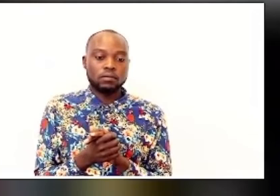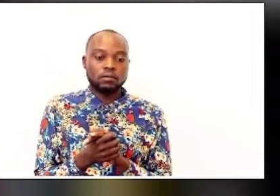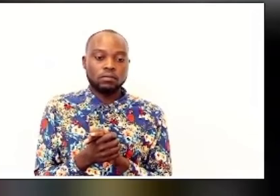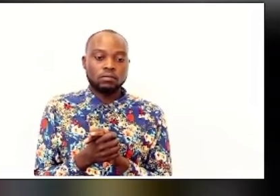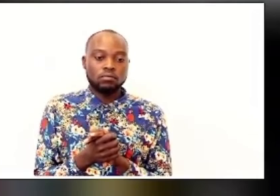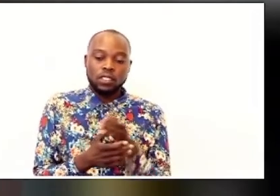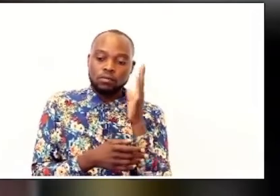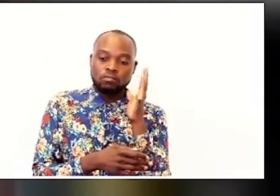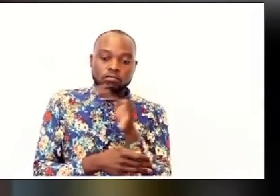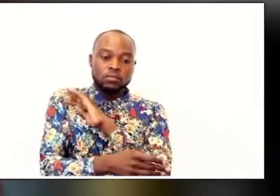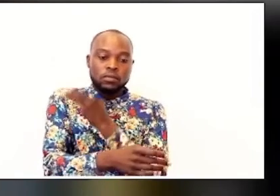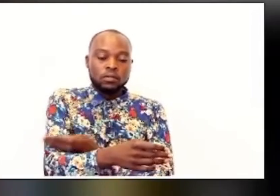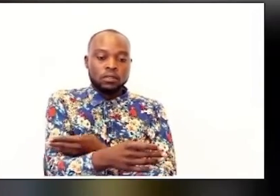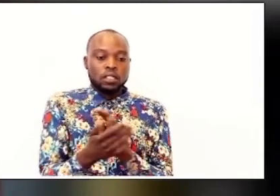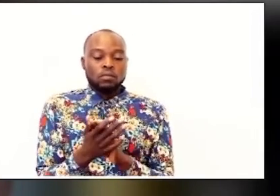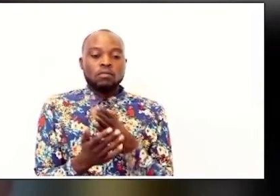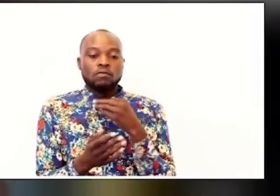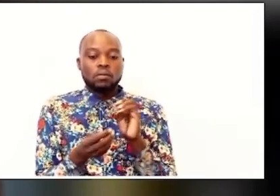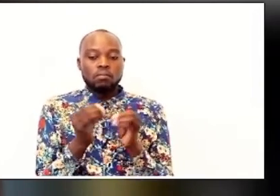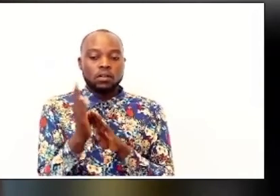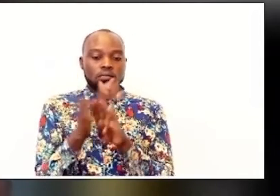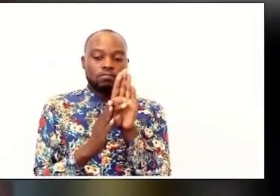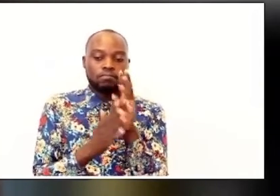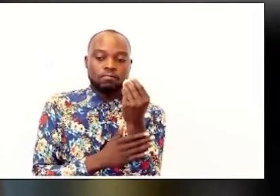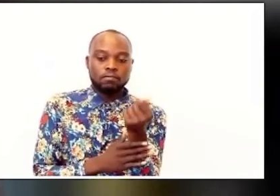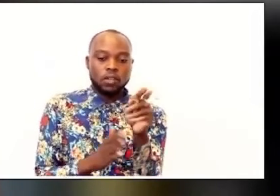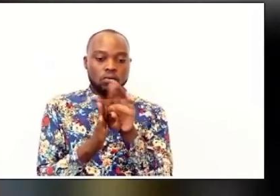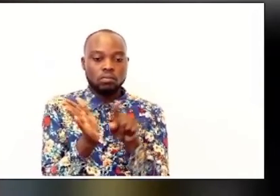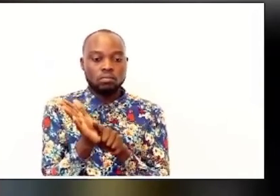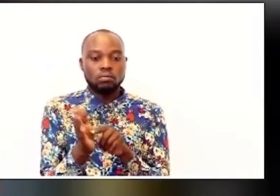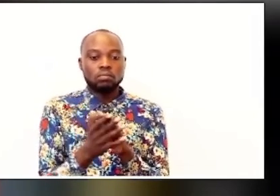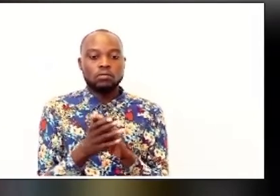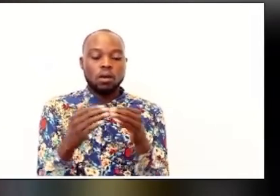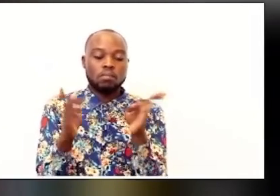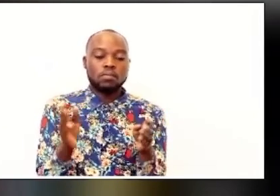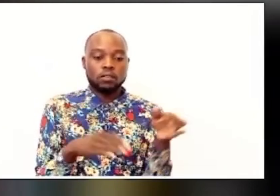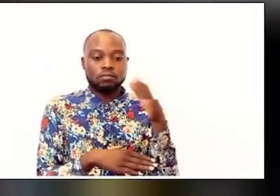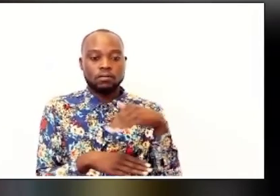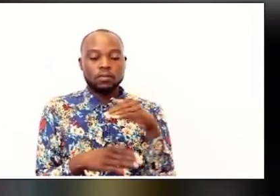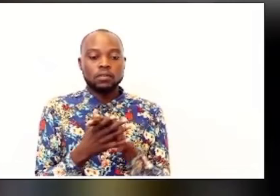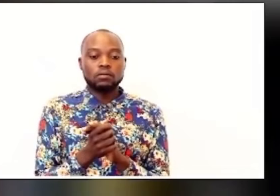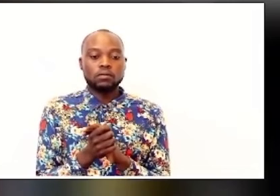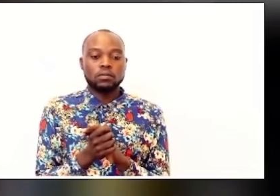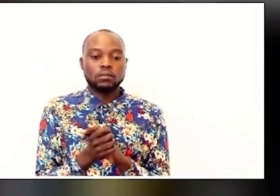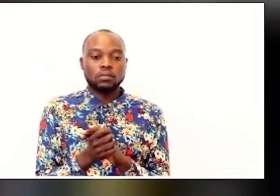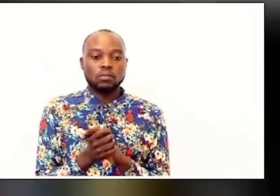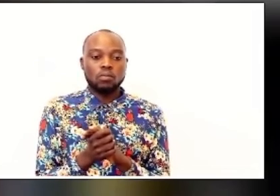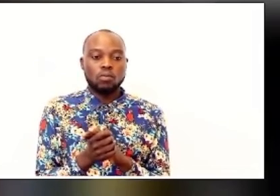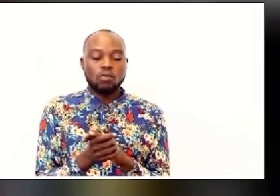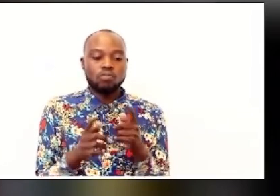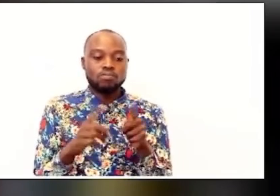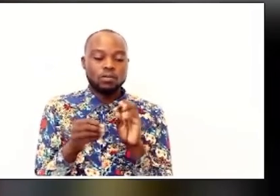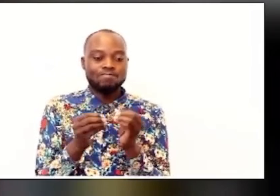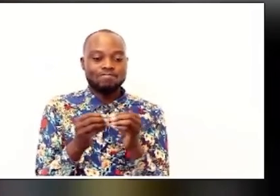energy sovereignty, as we want to develop Pan-African industrial policies that capitalizes on Africa's resources and helps to develop